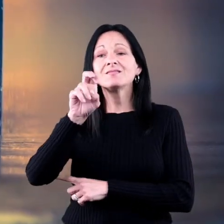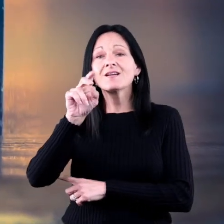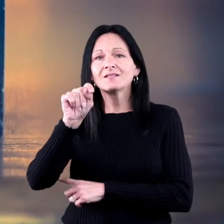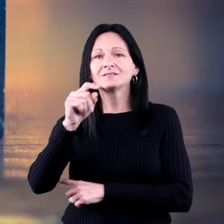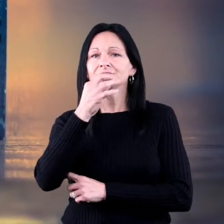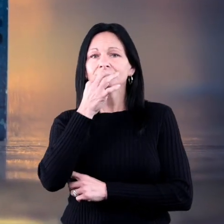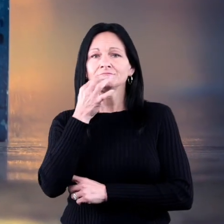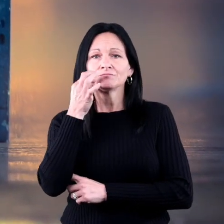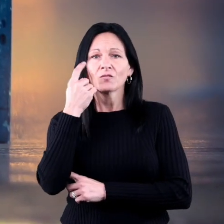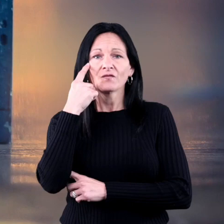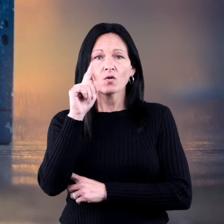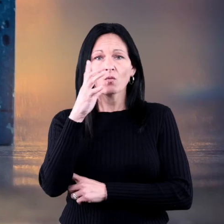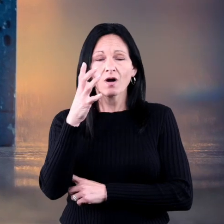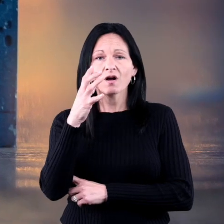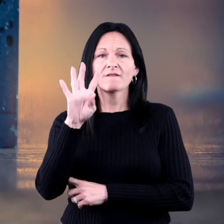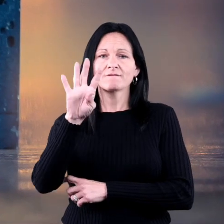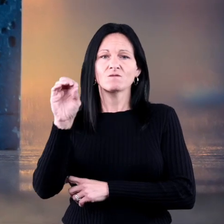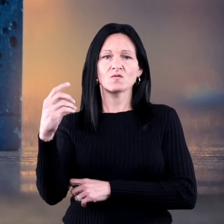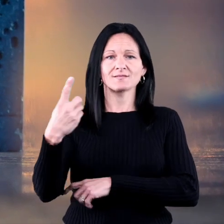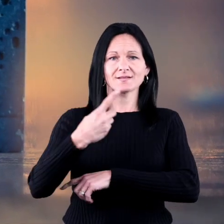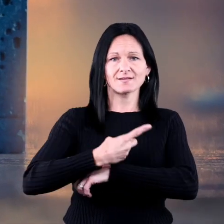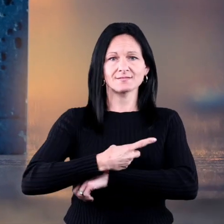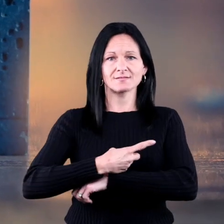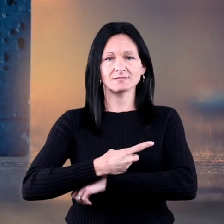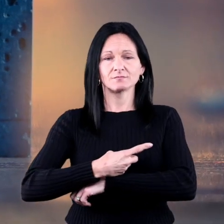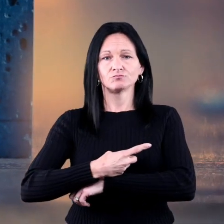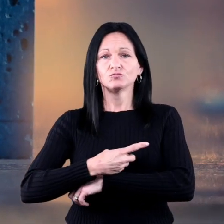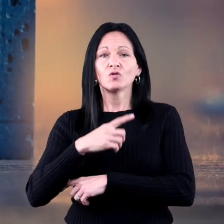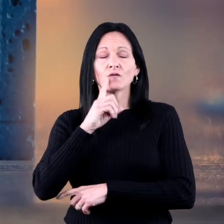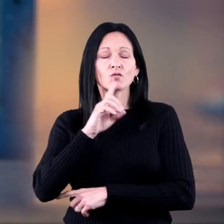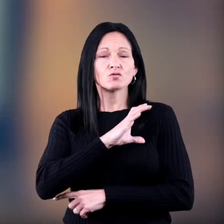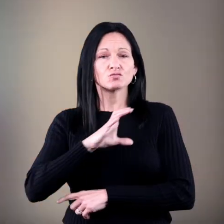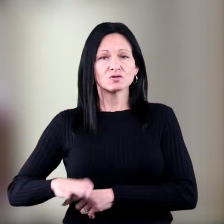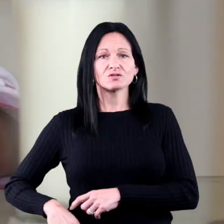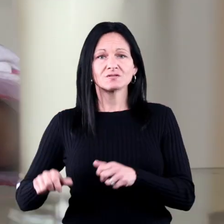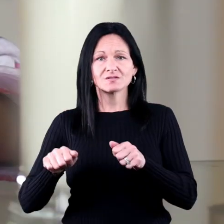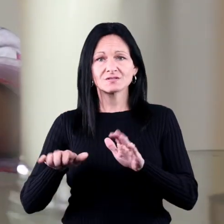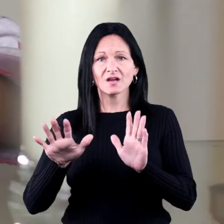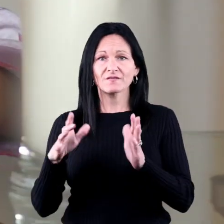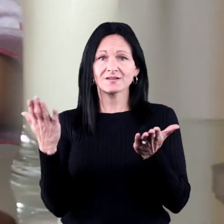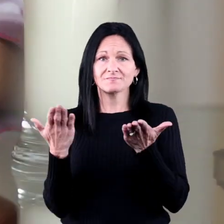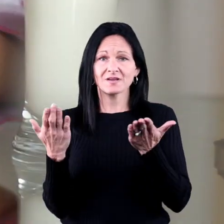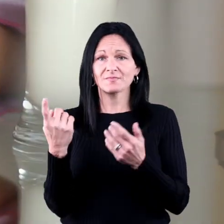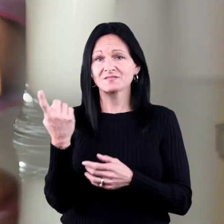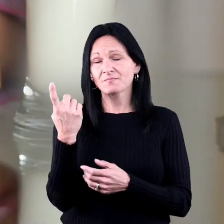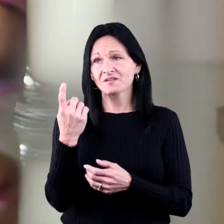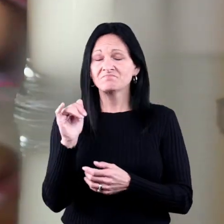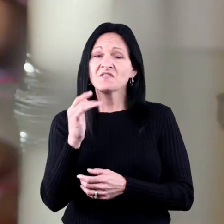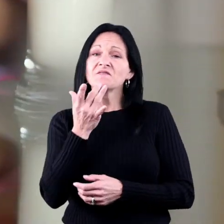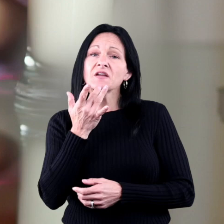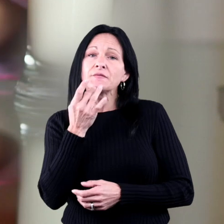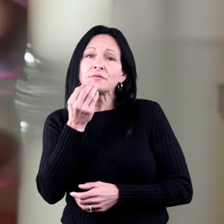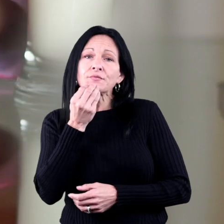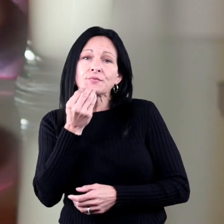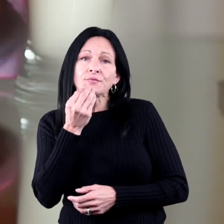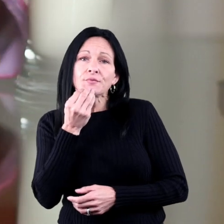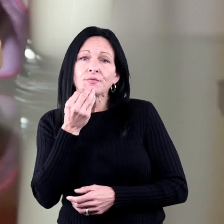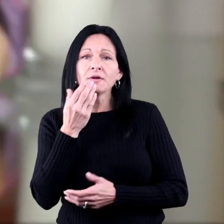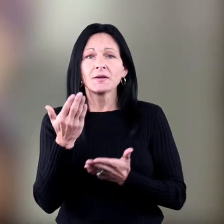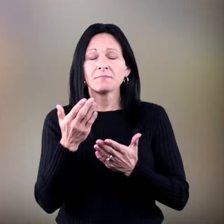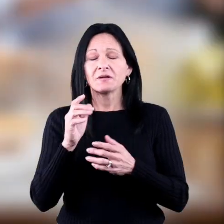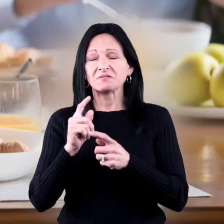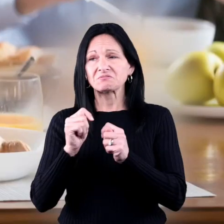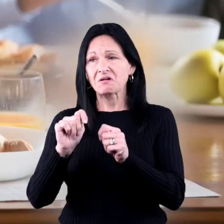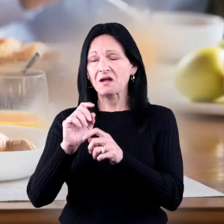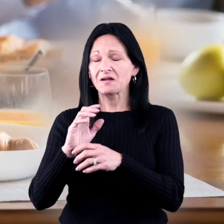is practiced for 40 days. For 40 days, many Christians sacrifice something like maybe their favorite